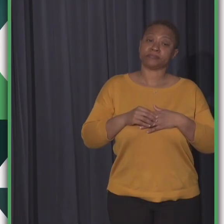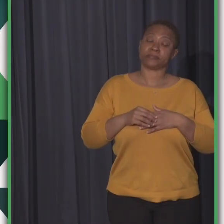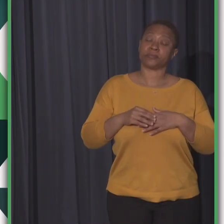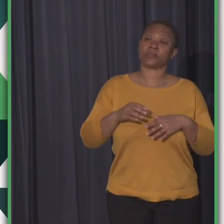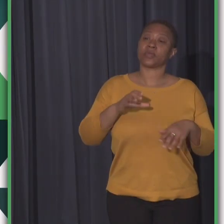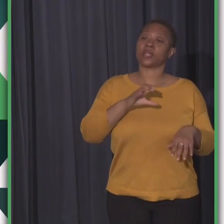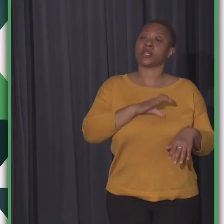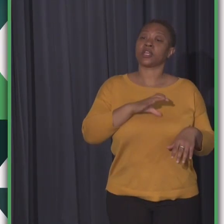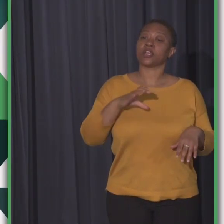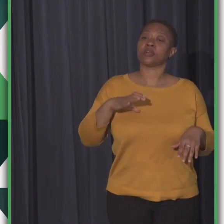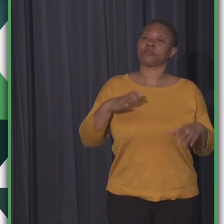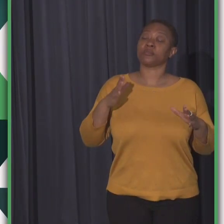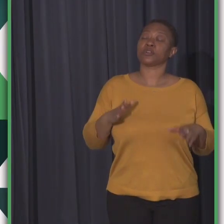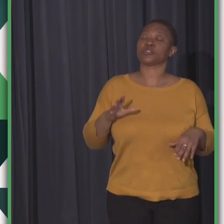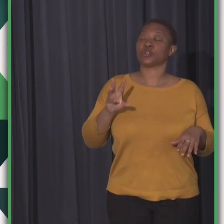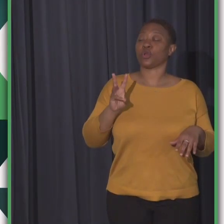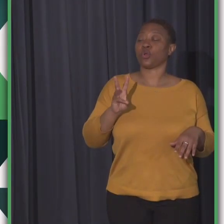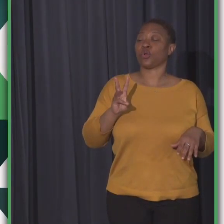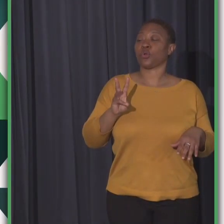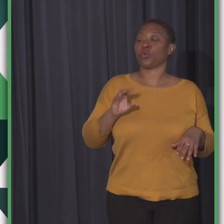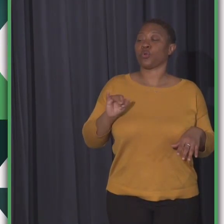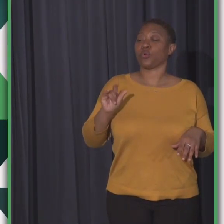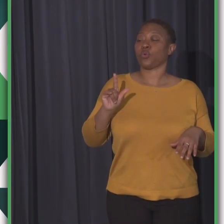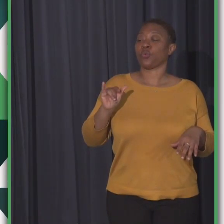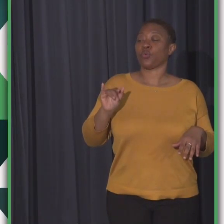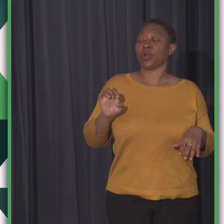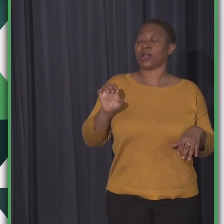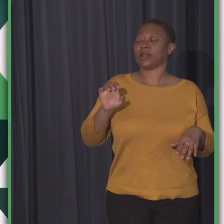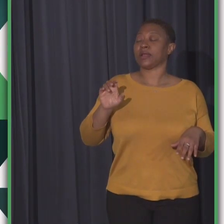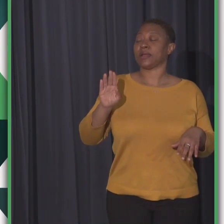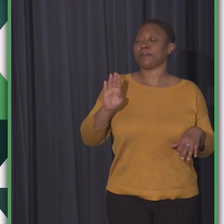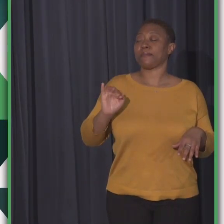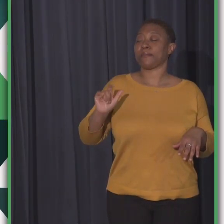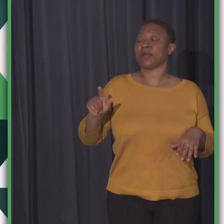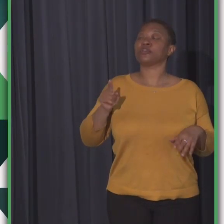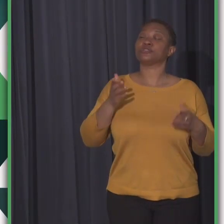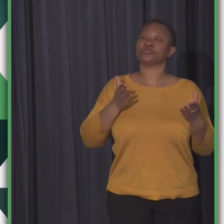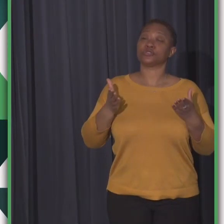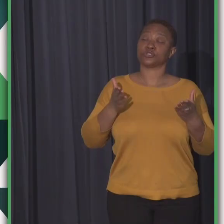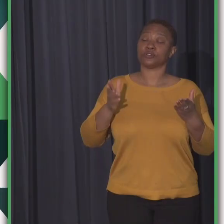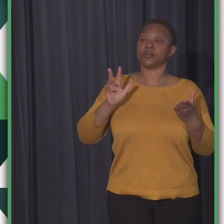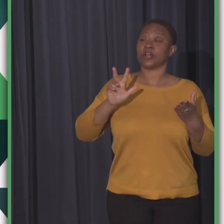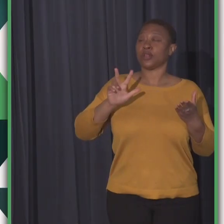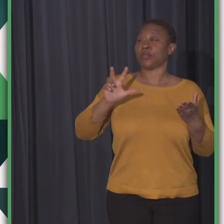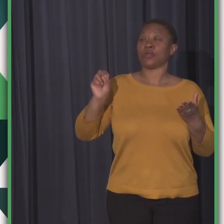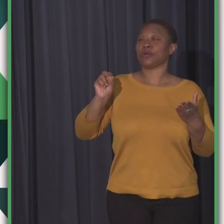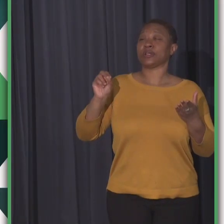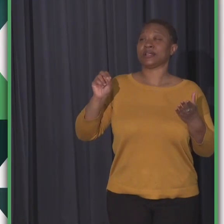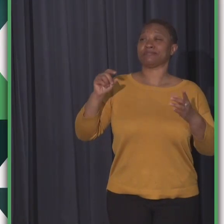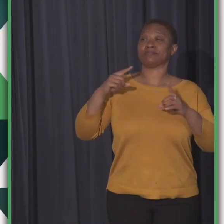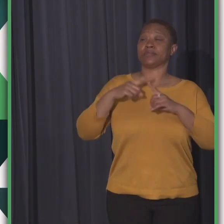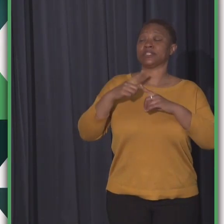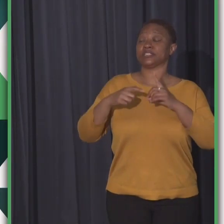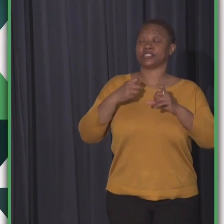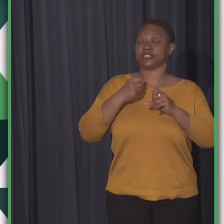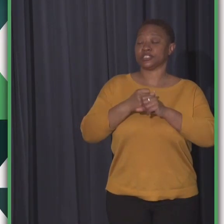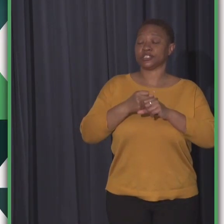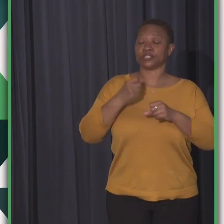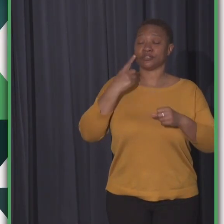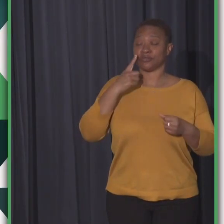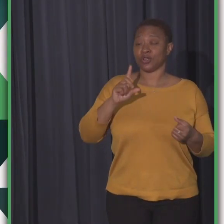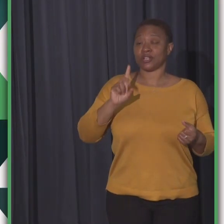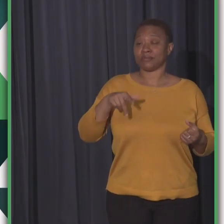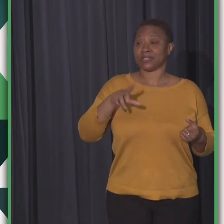Commissioner Willie Bell, you know, served 30 plus years with the Detroit Police Department. You know, had a great